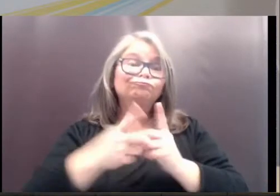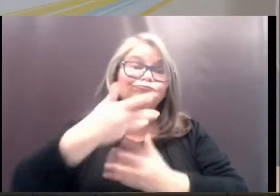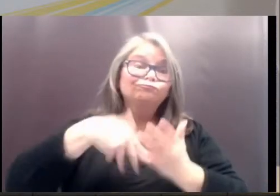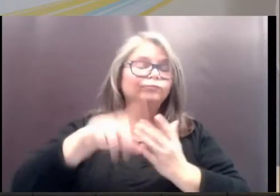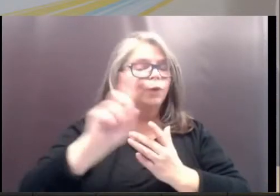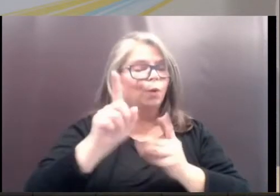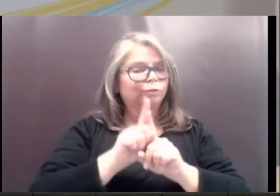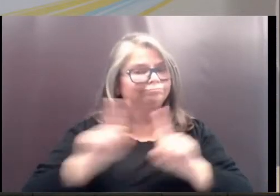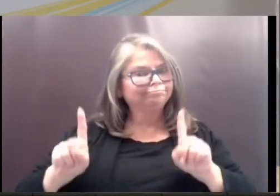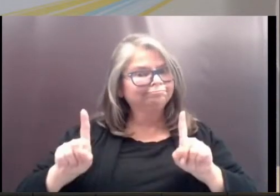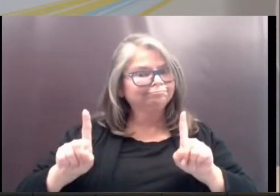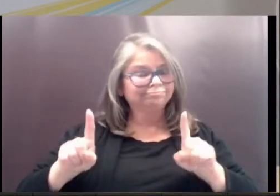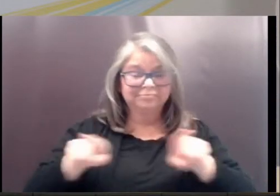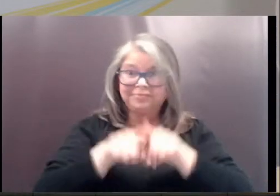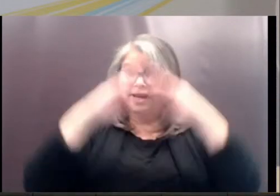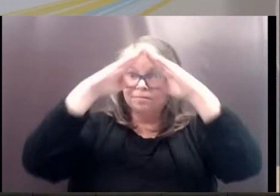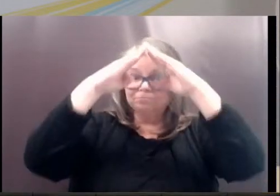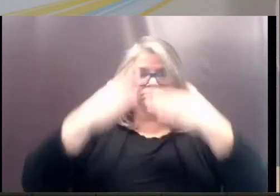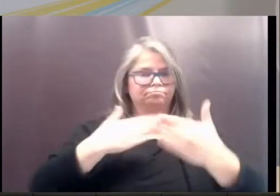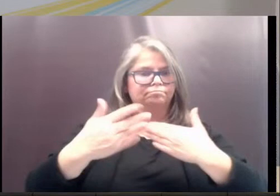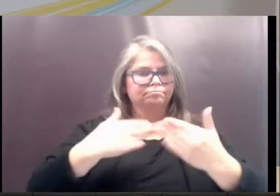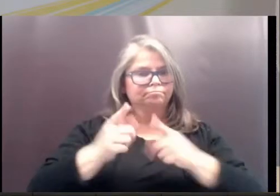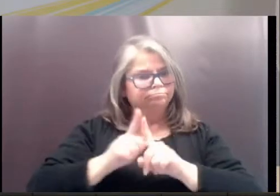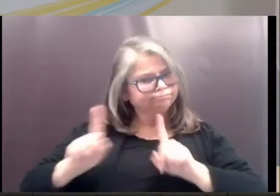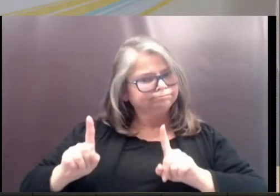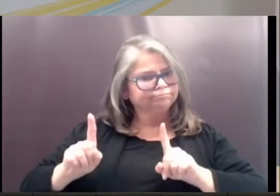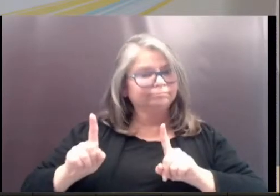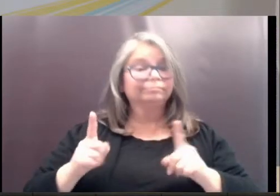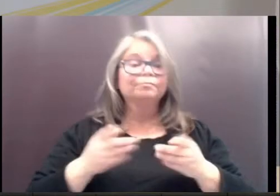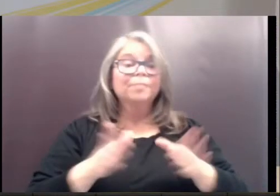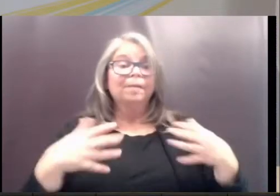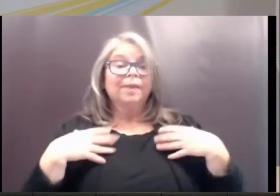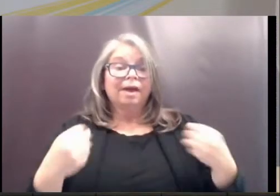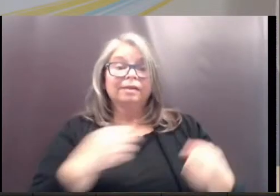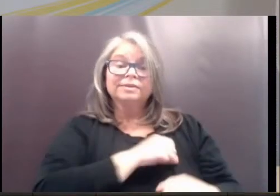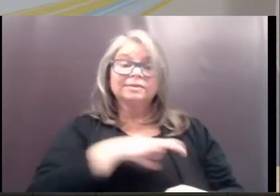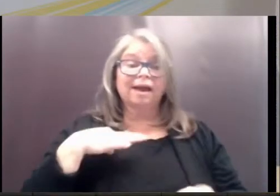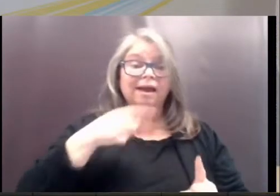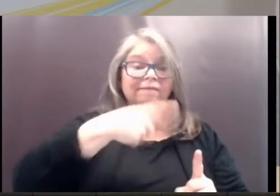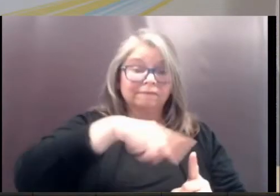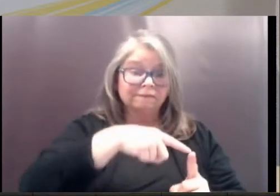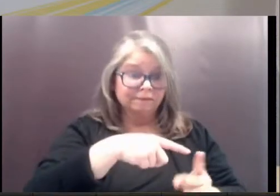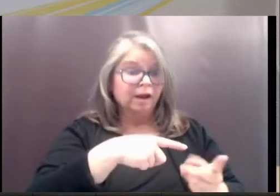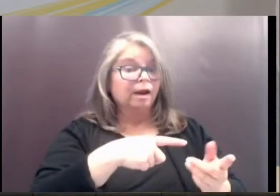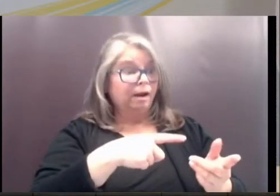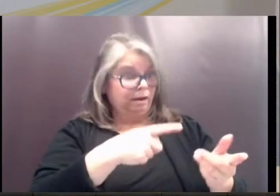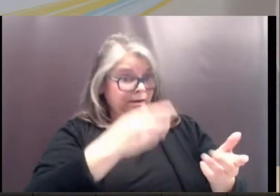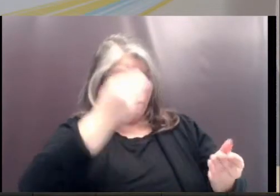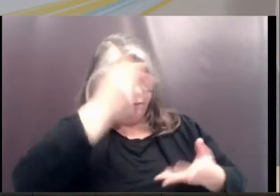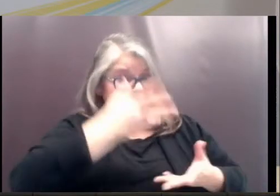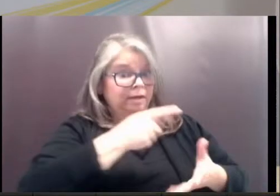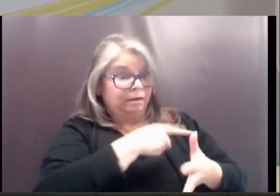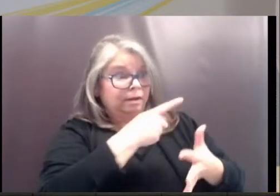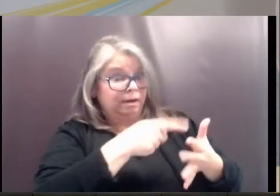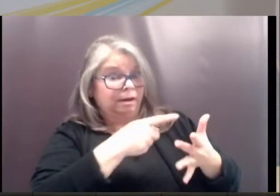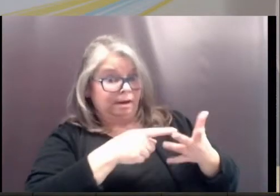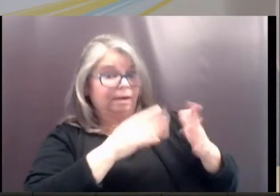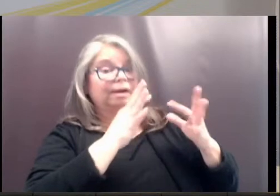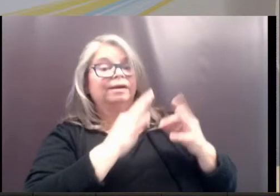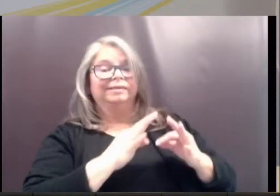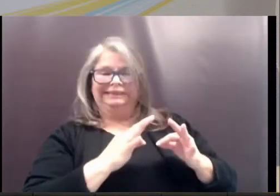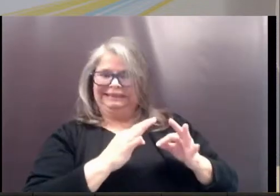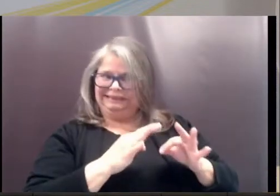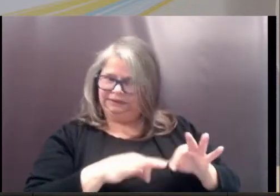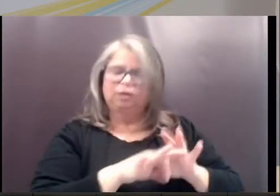If public health staff are not getting complete information or incorrect information, I'm going to repeat it from before,